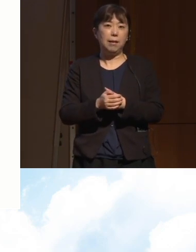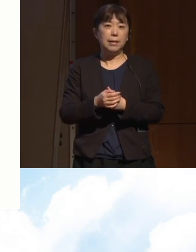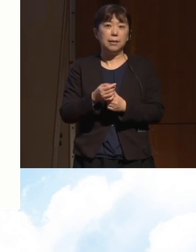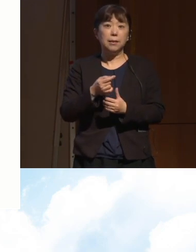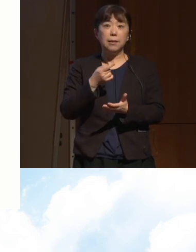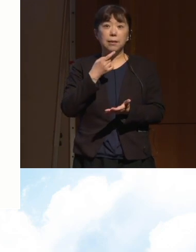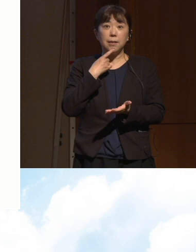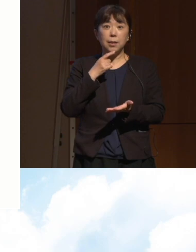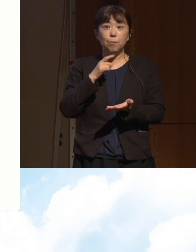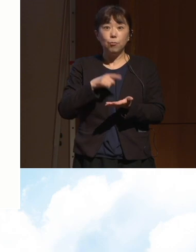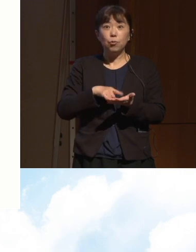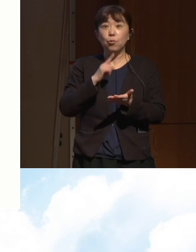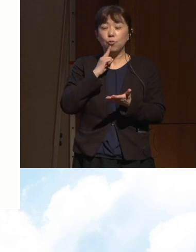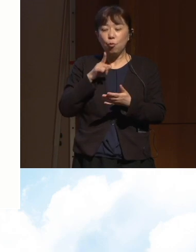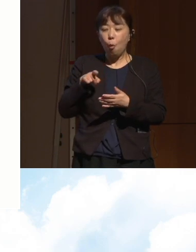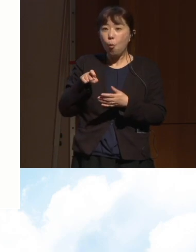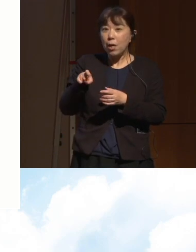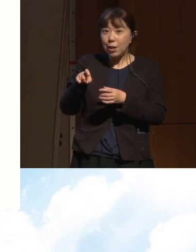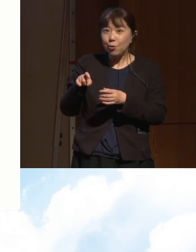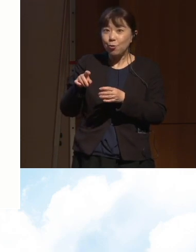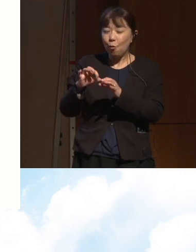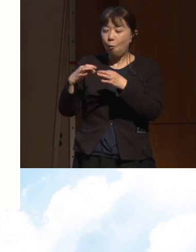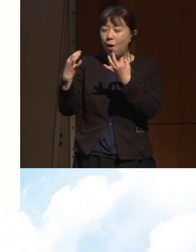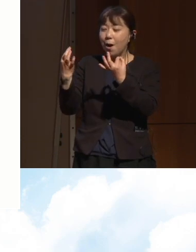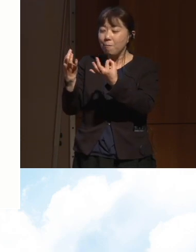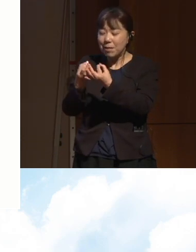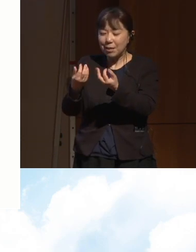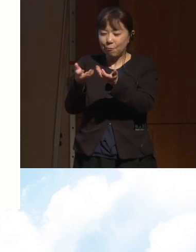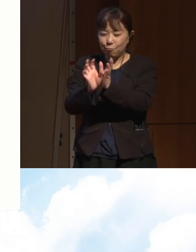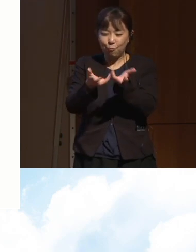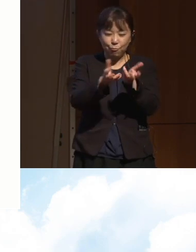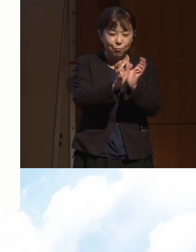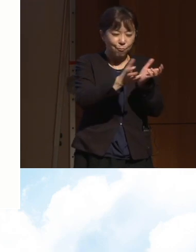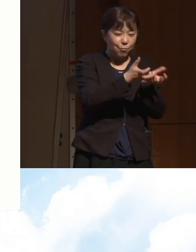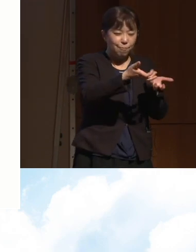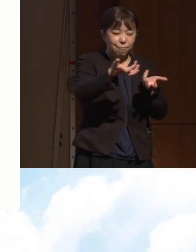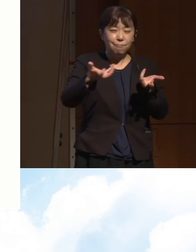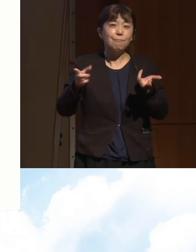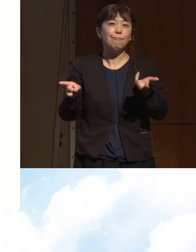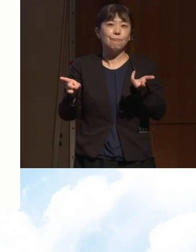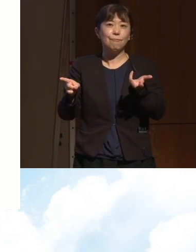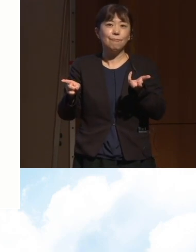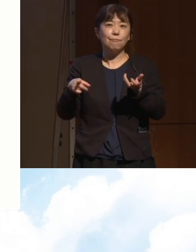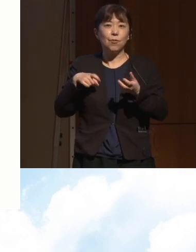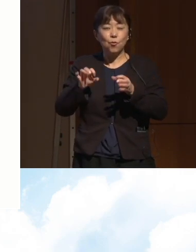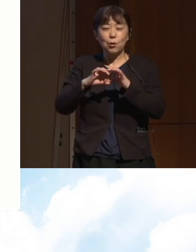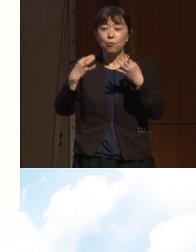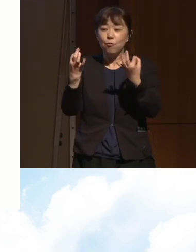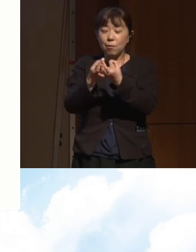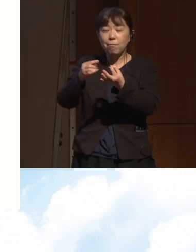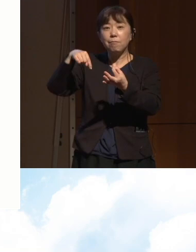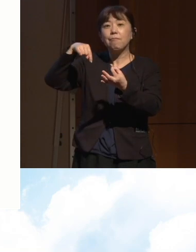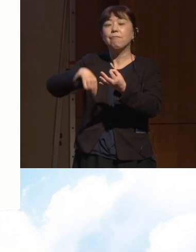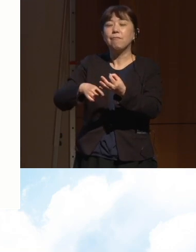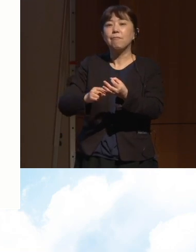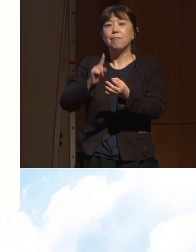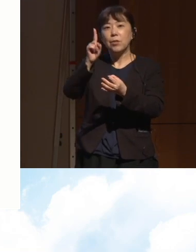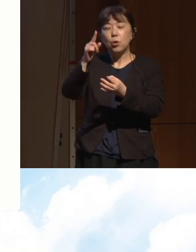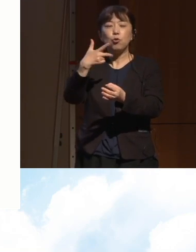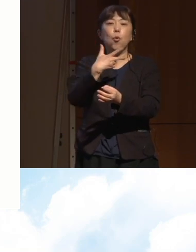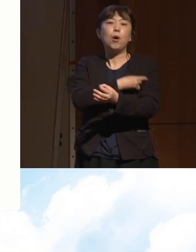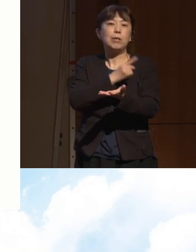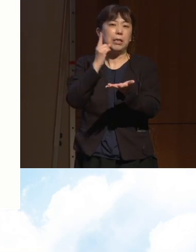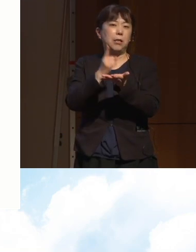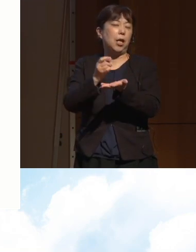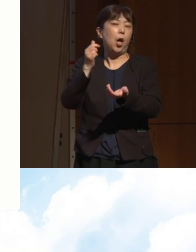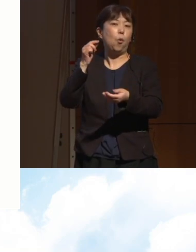in the hope that within a virus family, one vaccine approach would be the ticket. That's all that